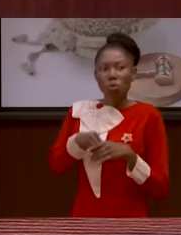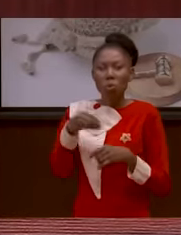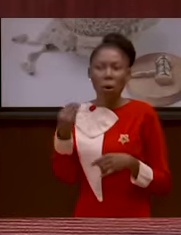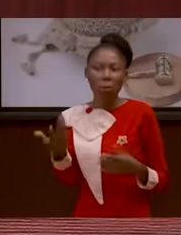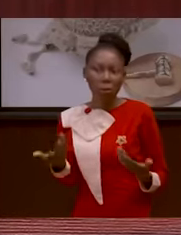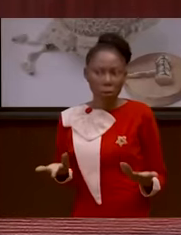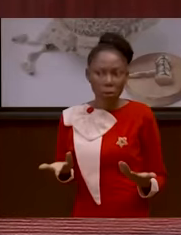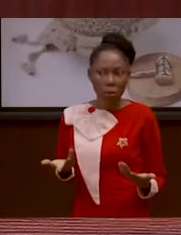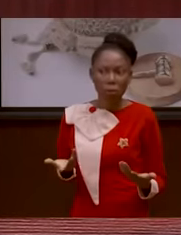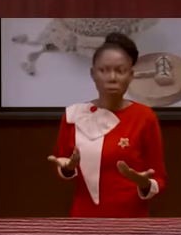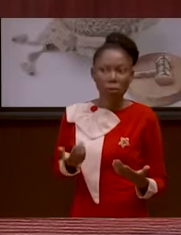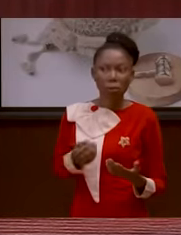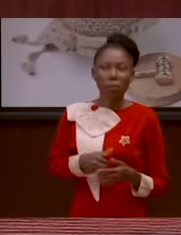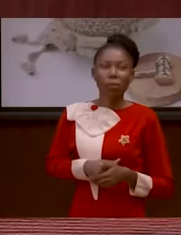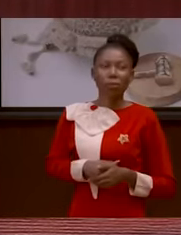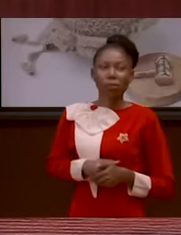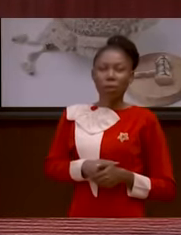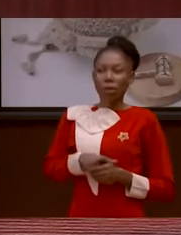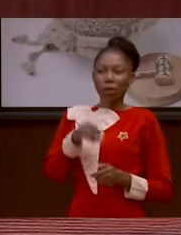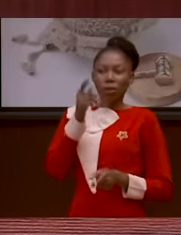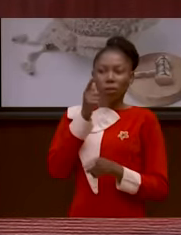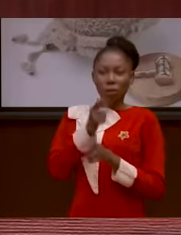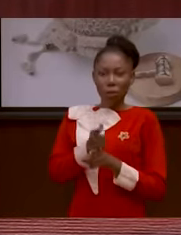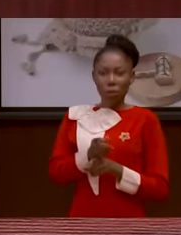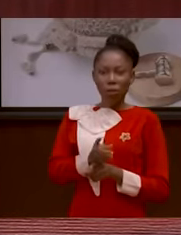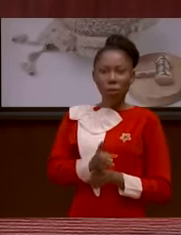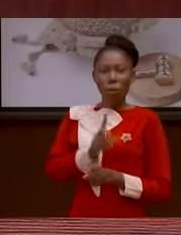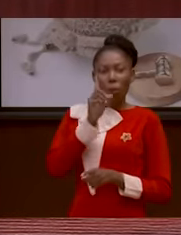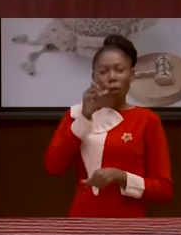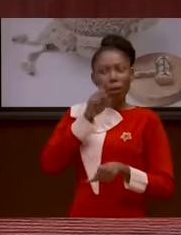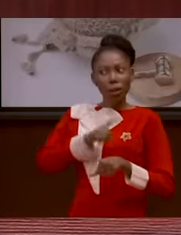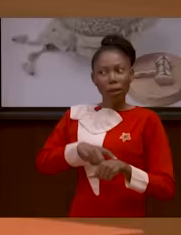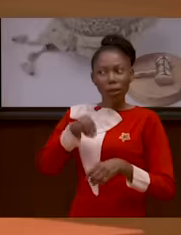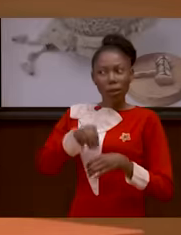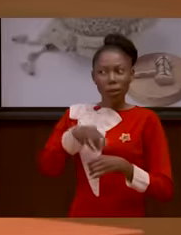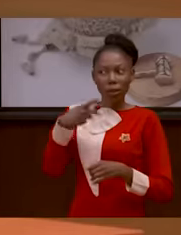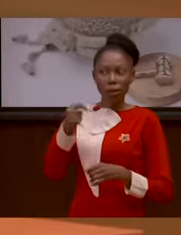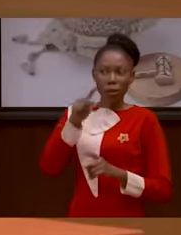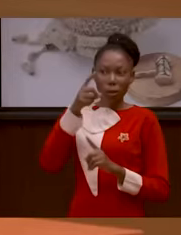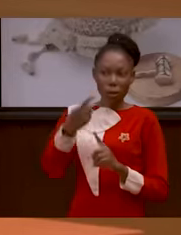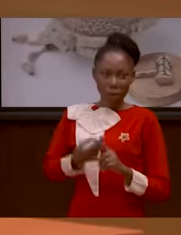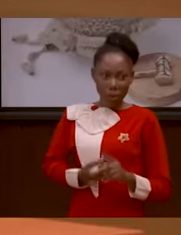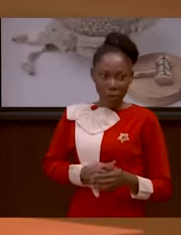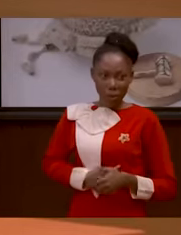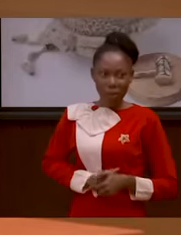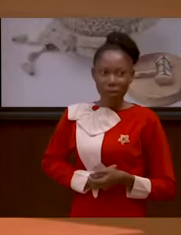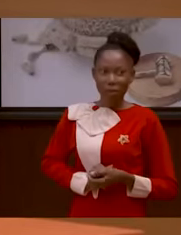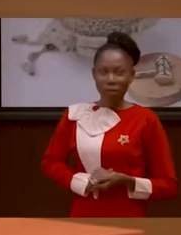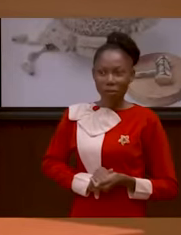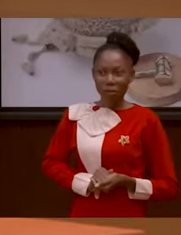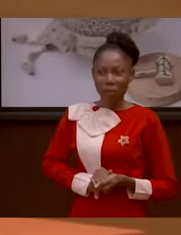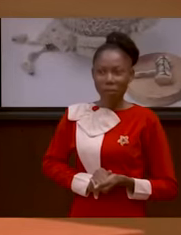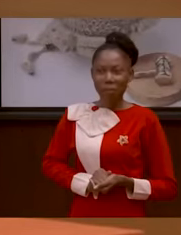amusement park or something. Do you understand? Once a month. I understand you. Is this something you can do? I can do it, ma. And